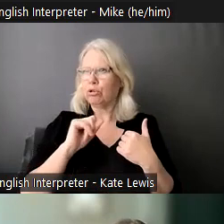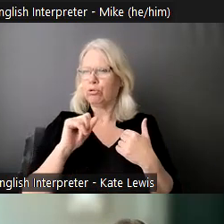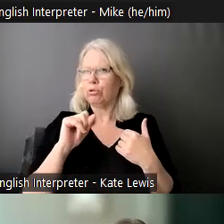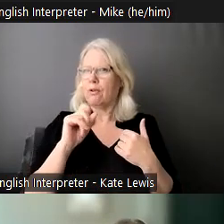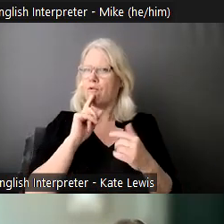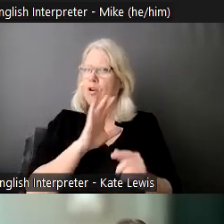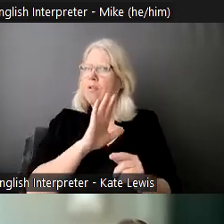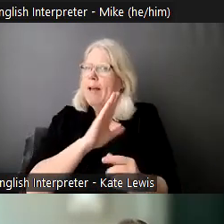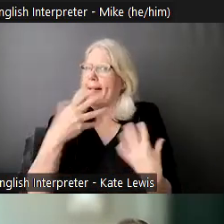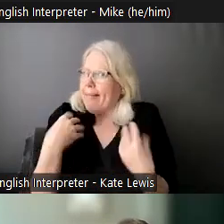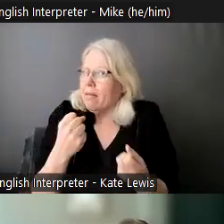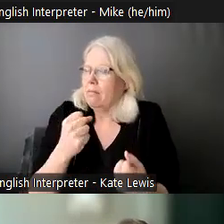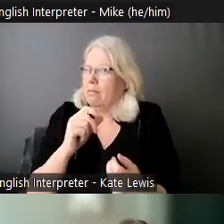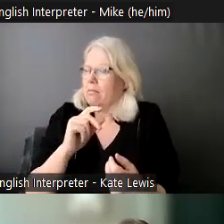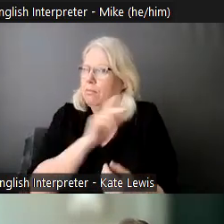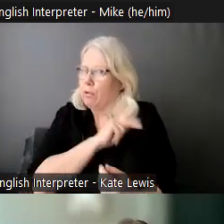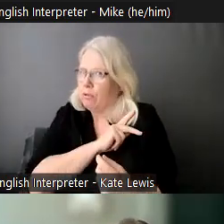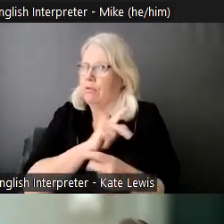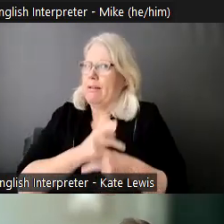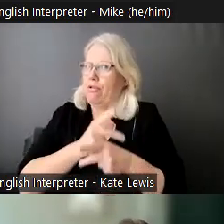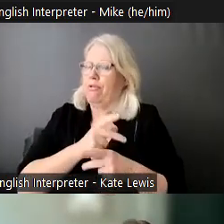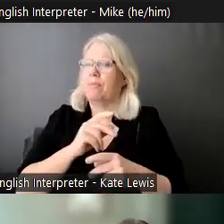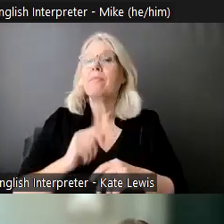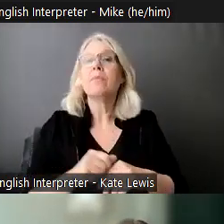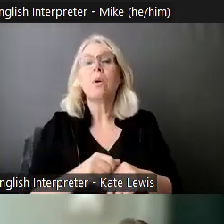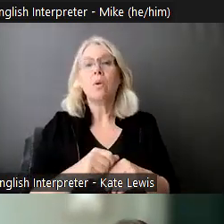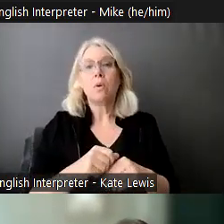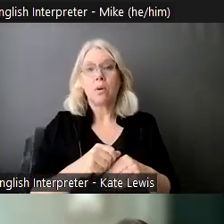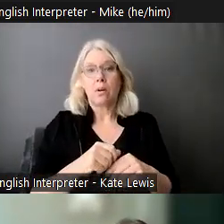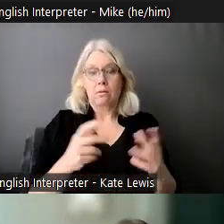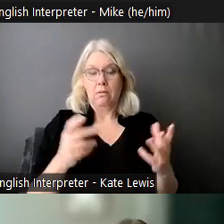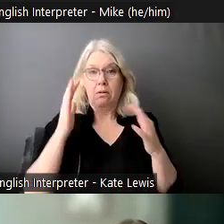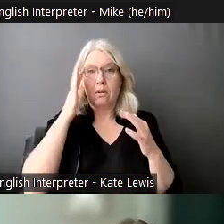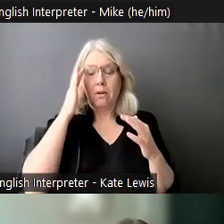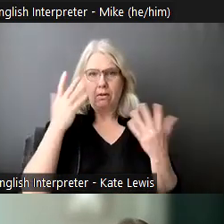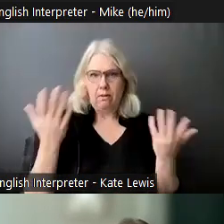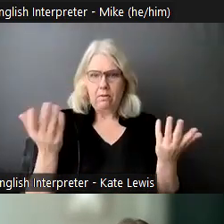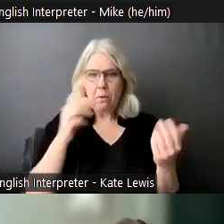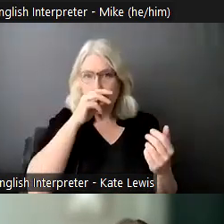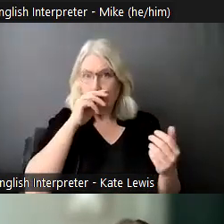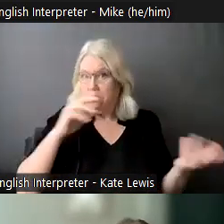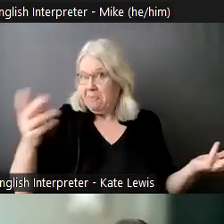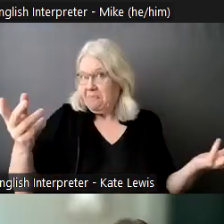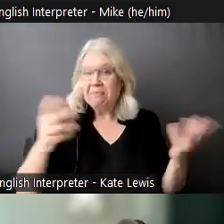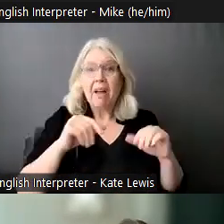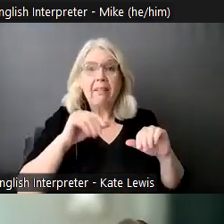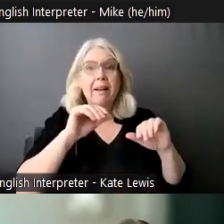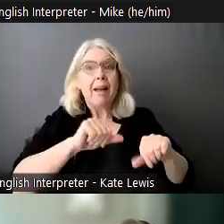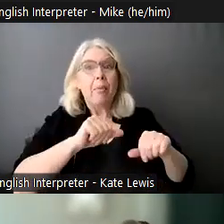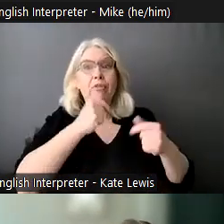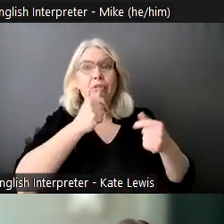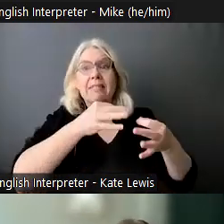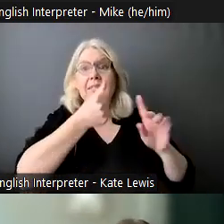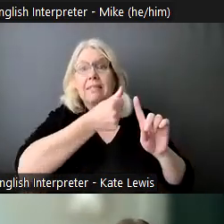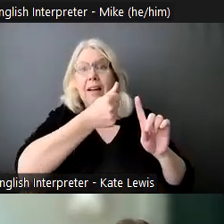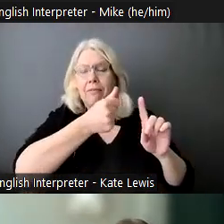care. Now, the interesting thing about capacity is there's no upper limit at all, ever. So you can be 125, it doesn't